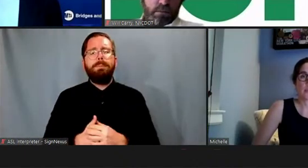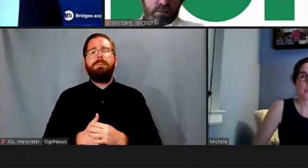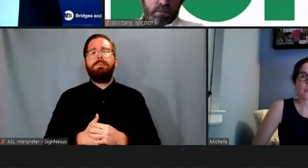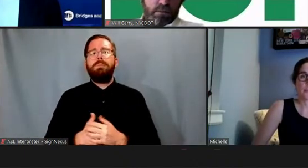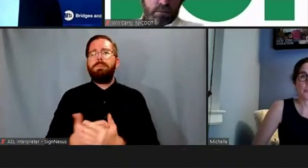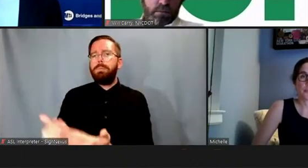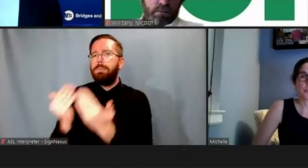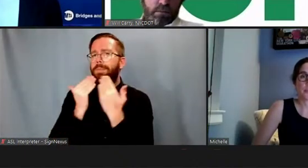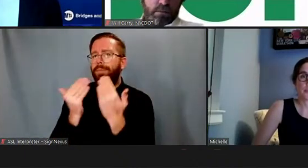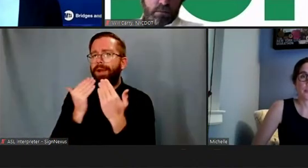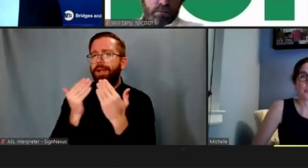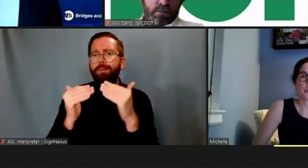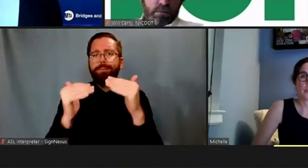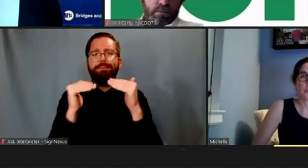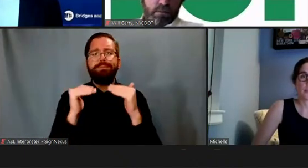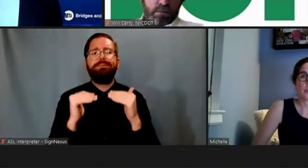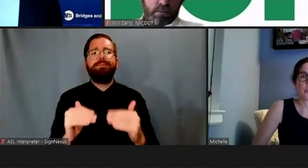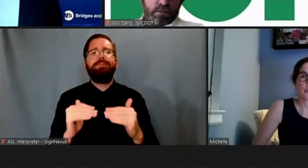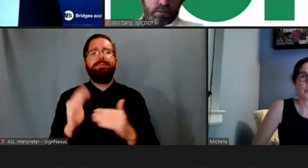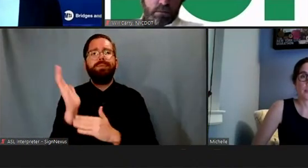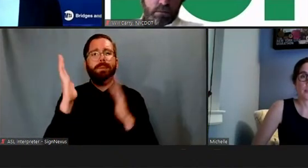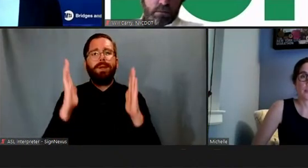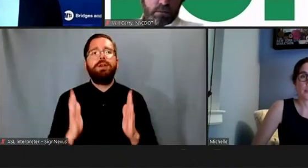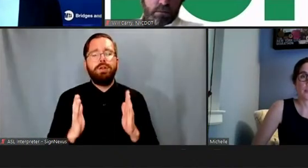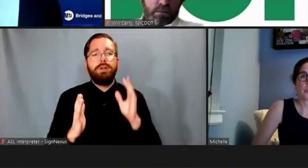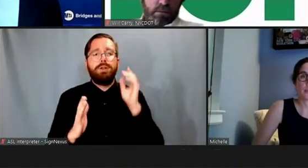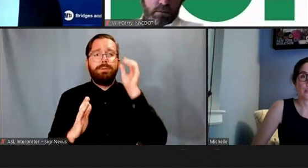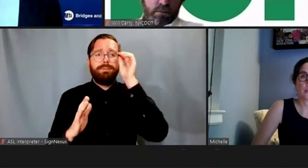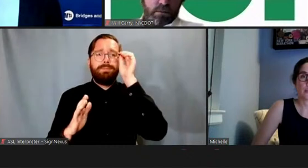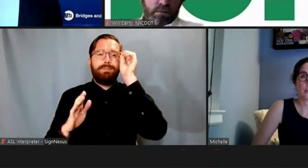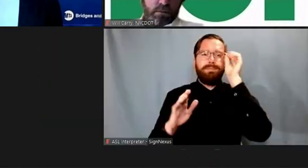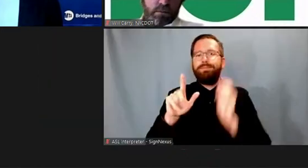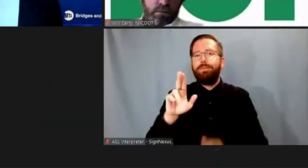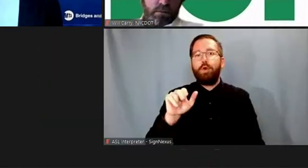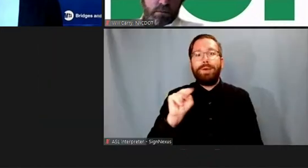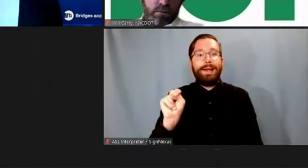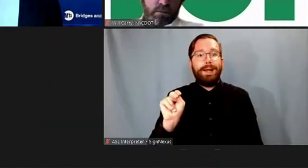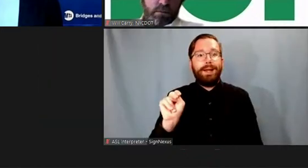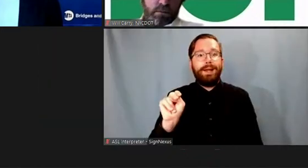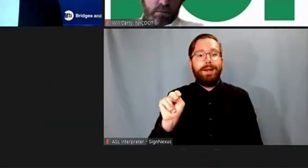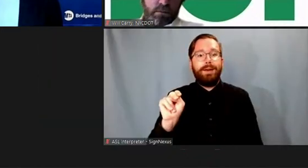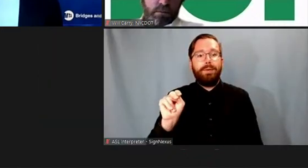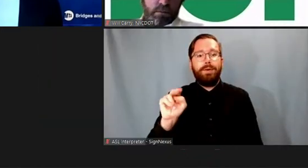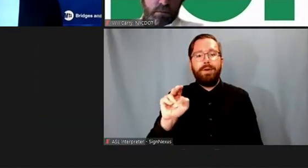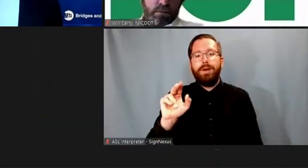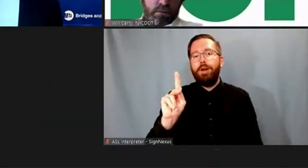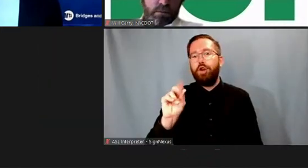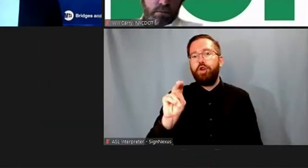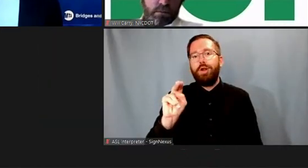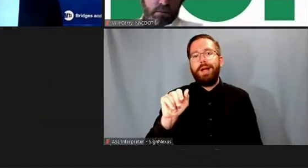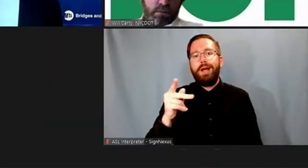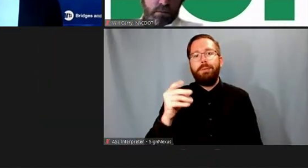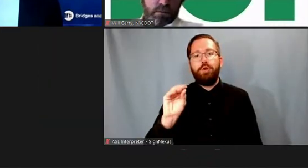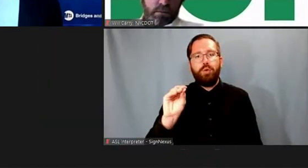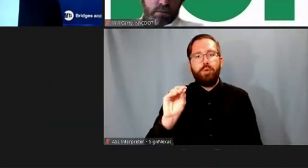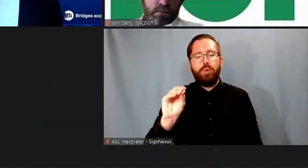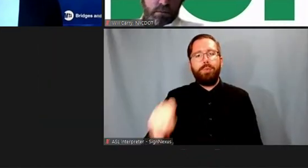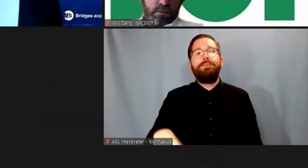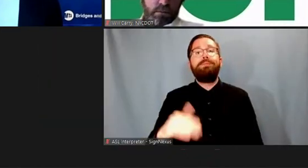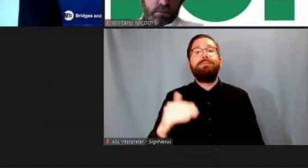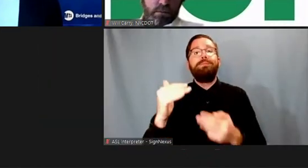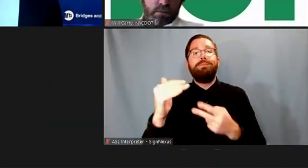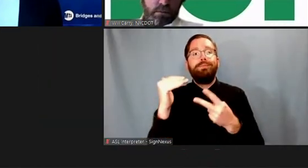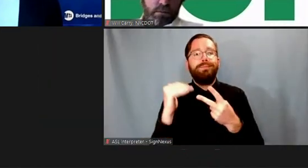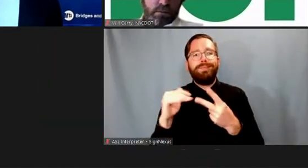you our next speaker is luanne konopko followed by leah